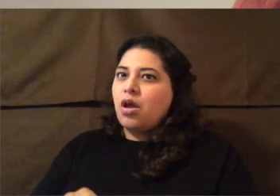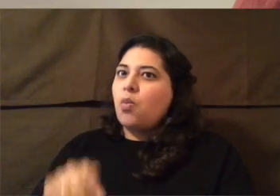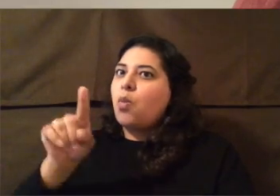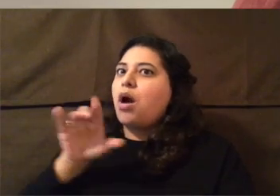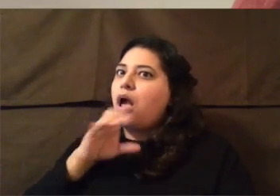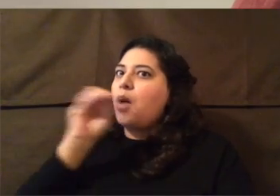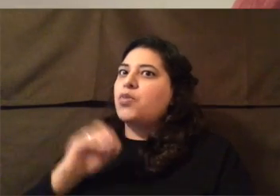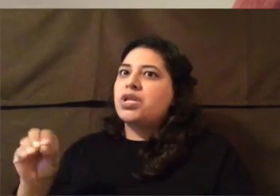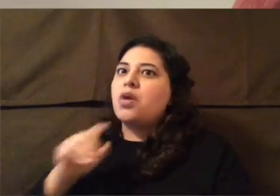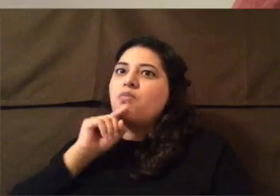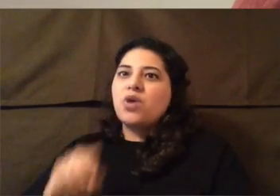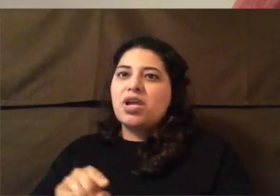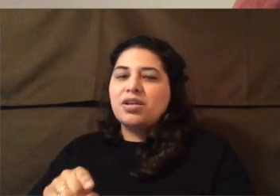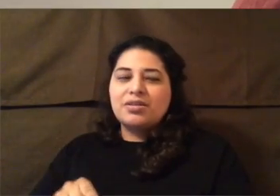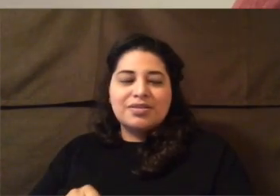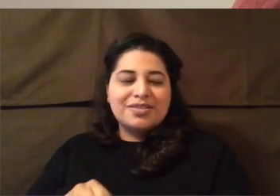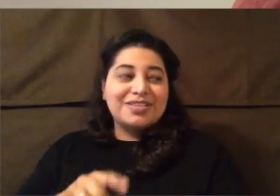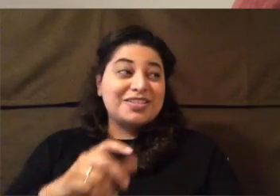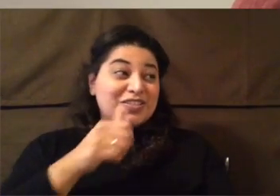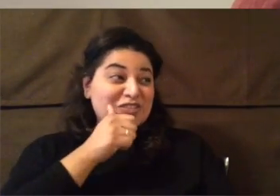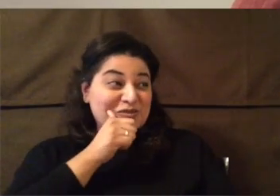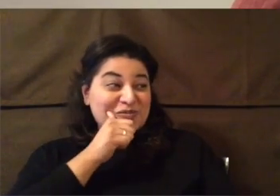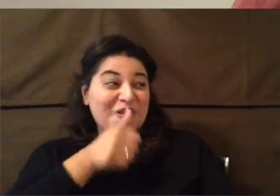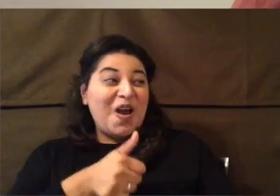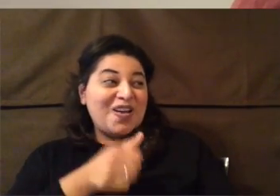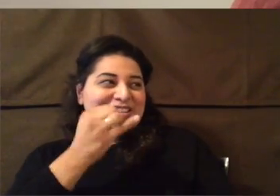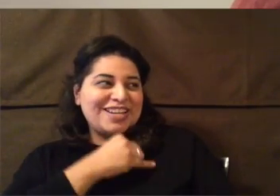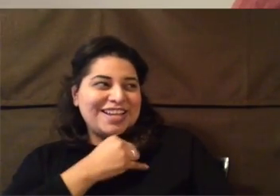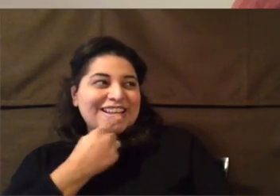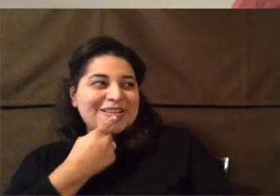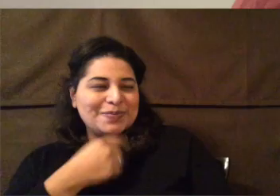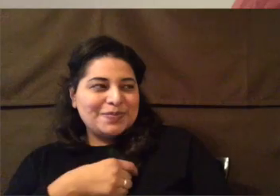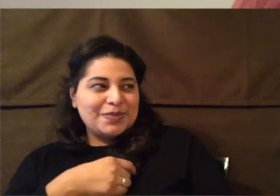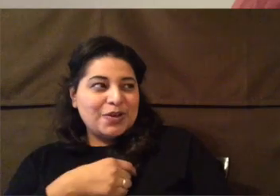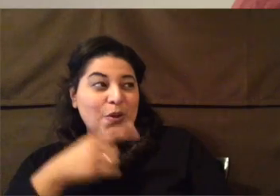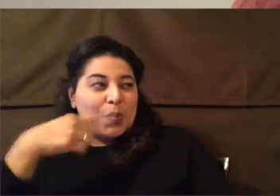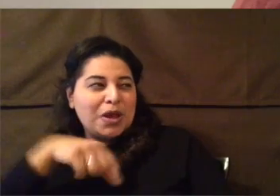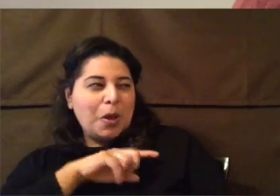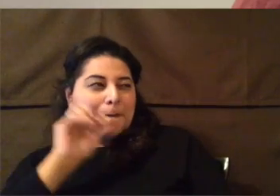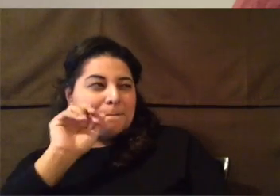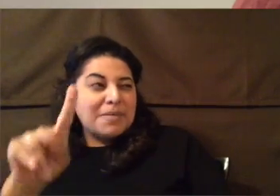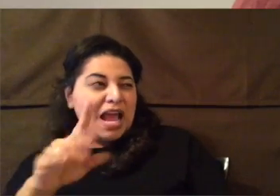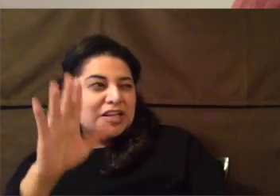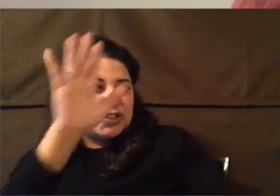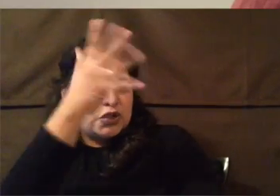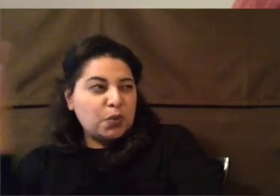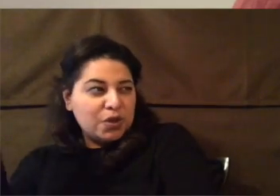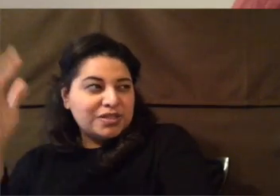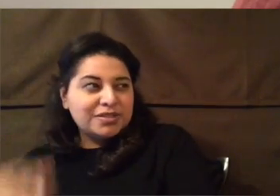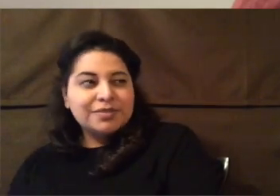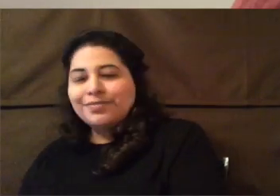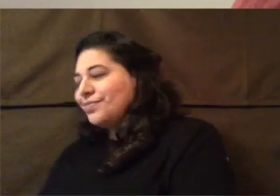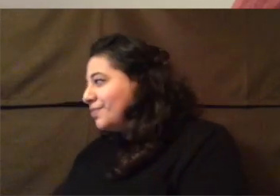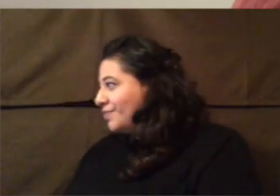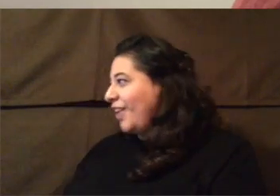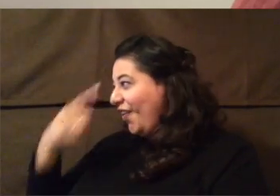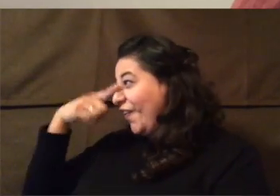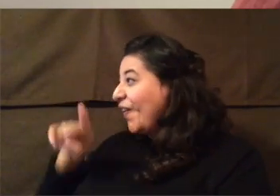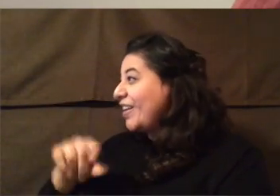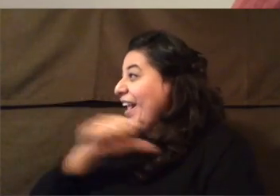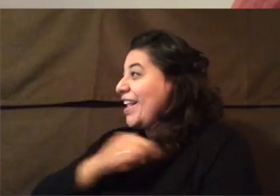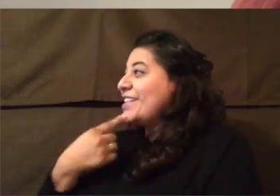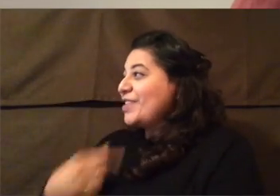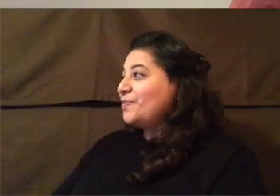real. Absolutely real. "Tomorrow," Jack said softly, "we'll go back to the